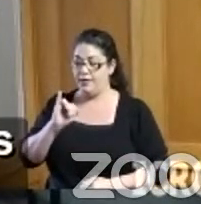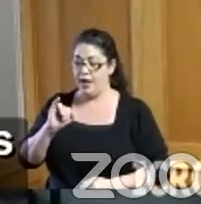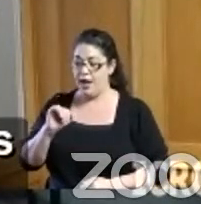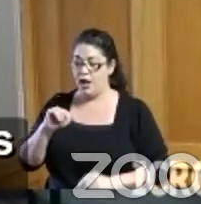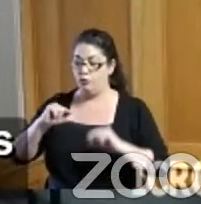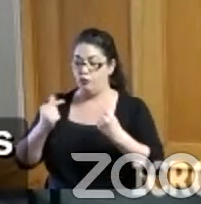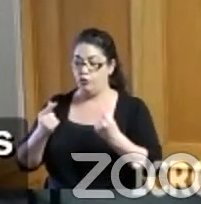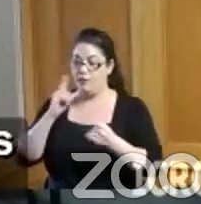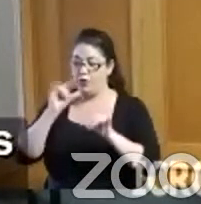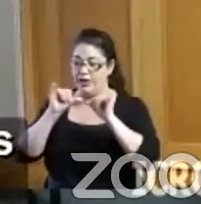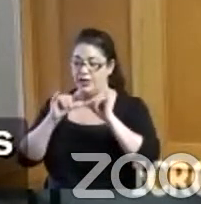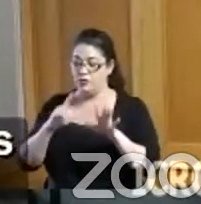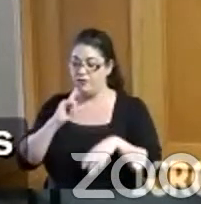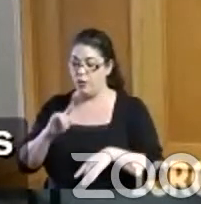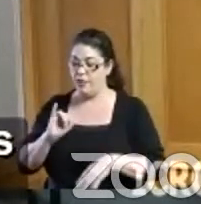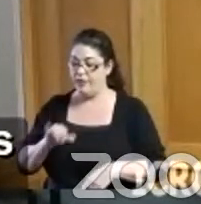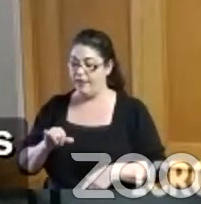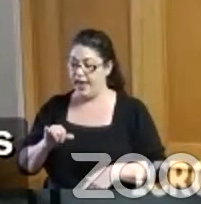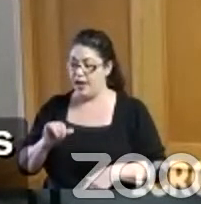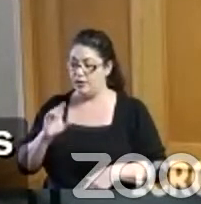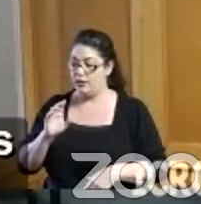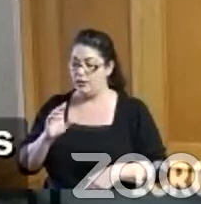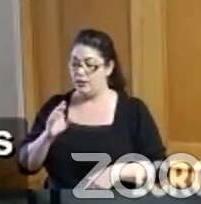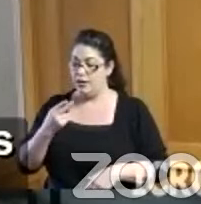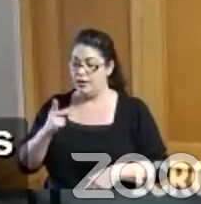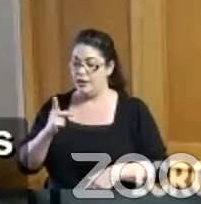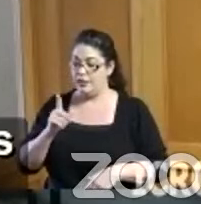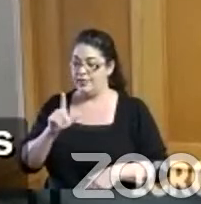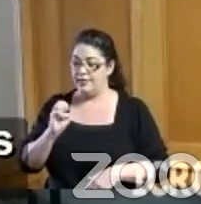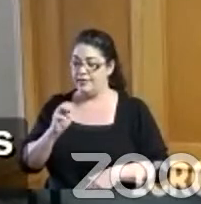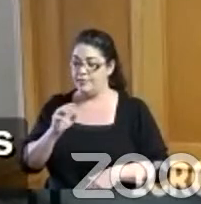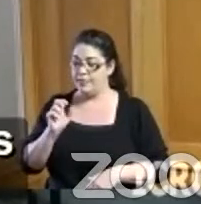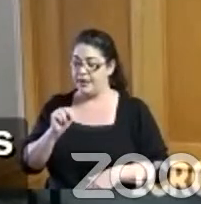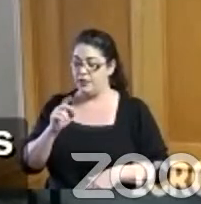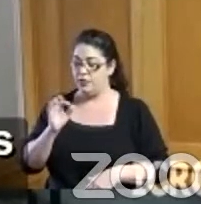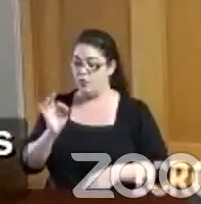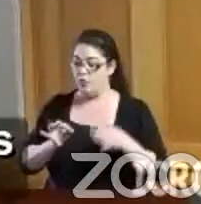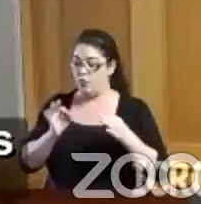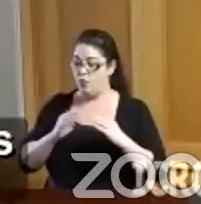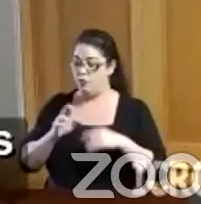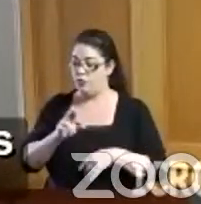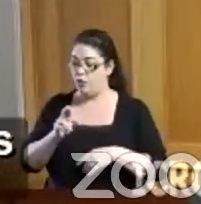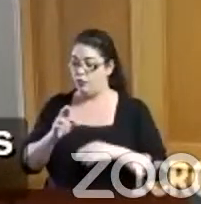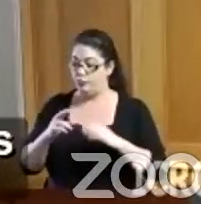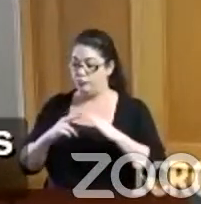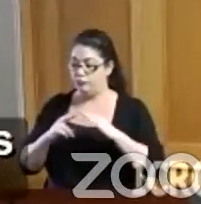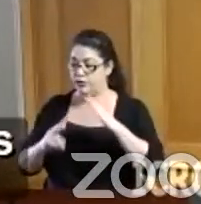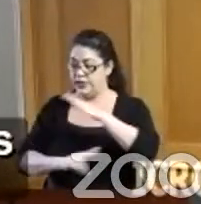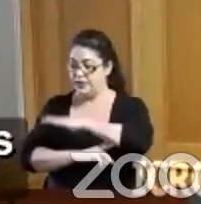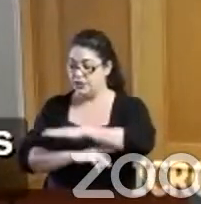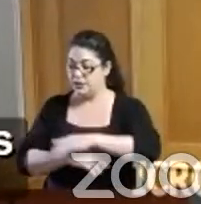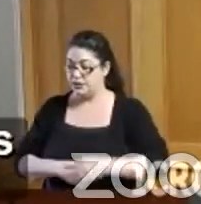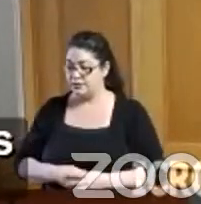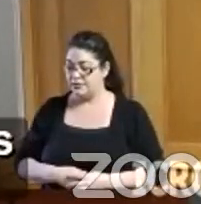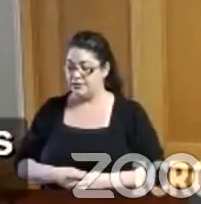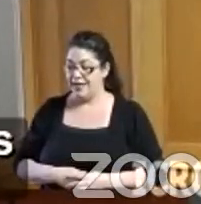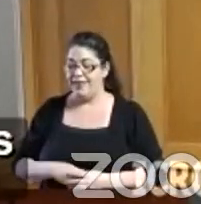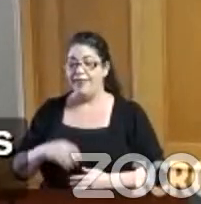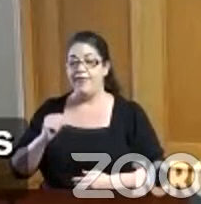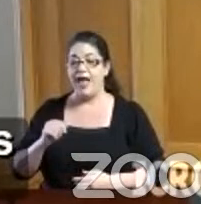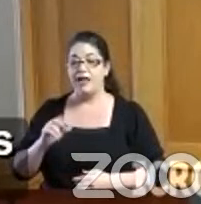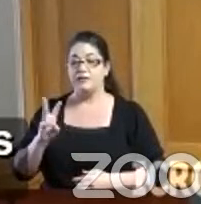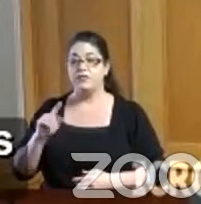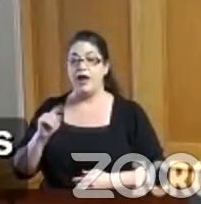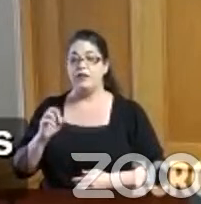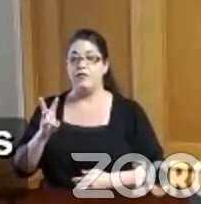Bridge. As we've discussed before, typically with our engineering contracts, we do the first phase as the engineering, the second phase is the right-of-way.